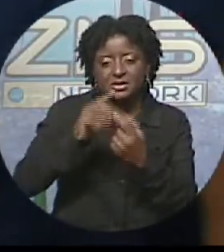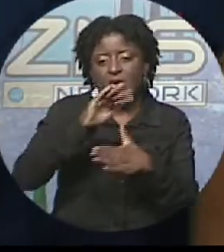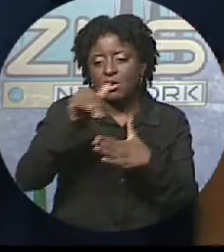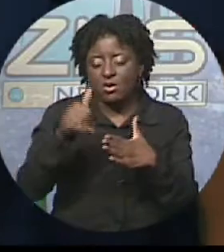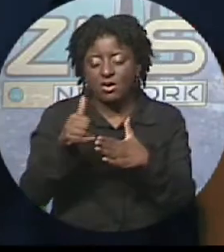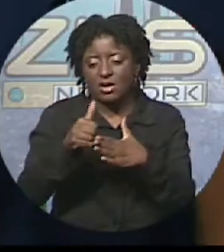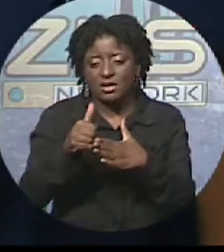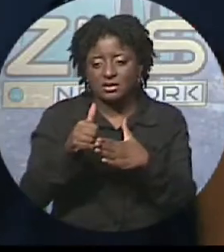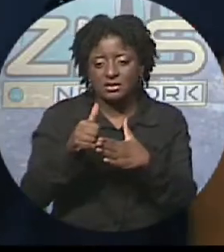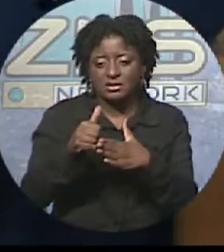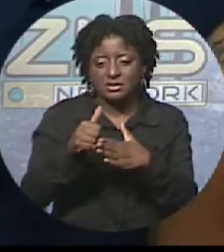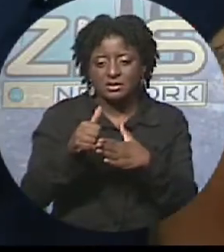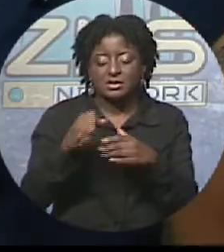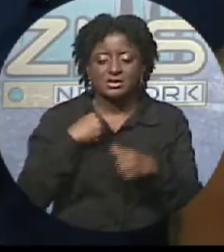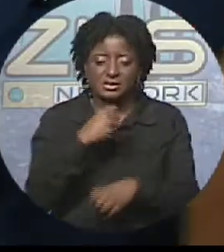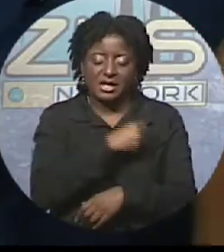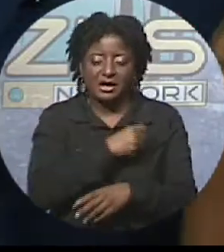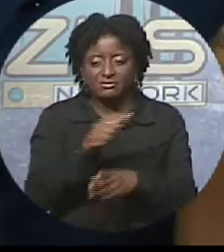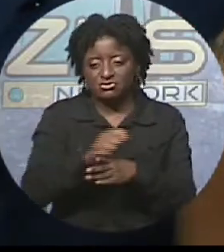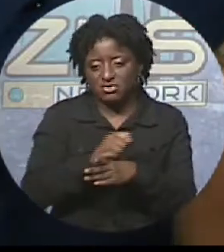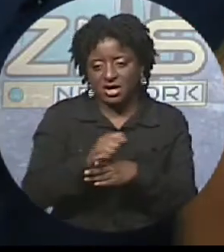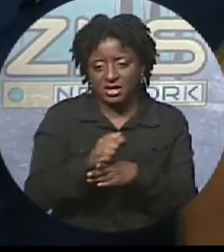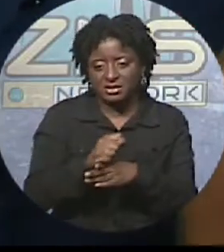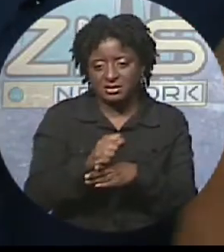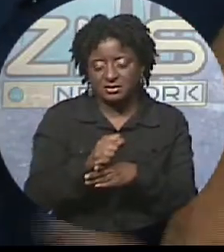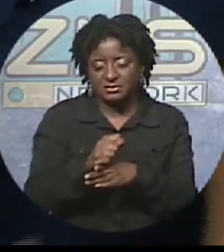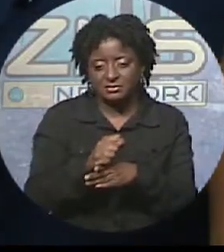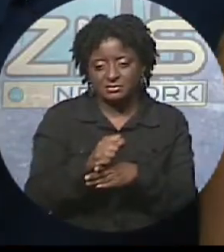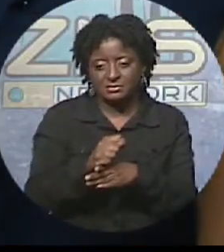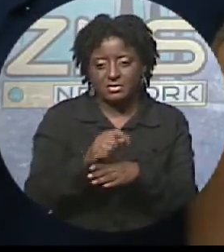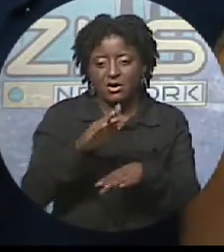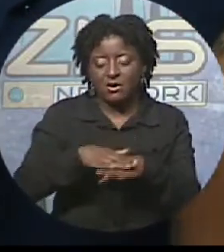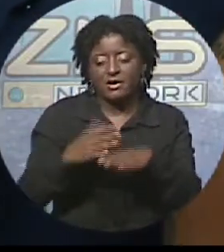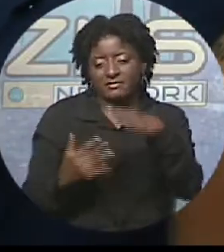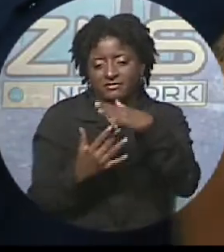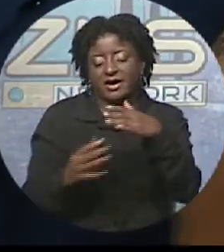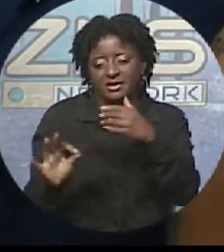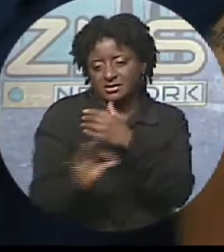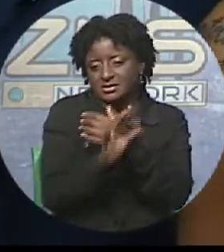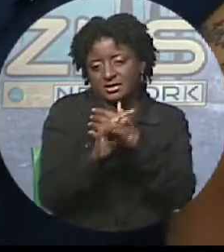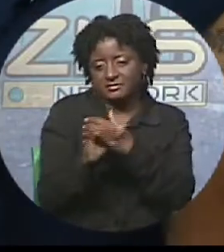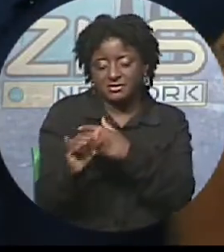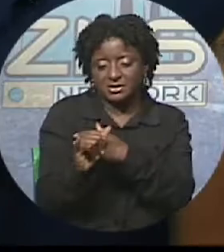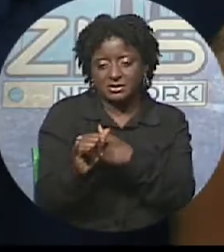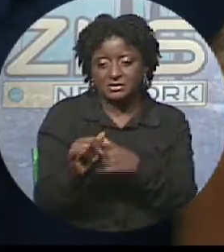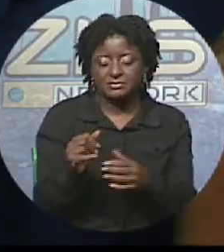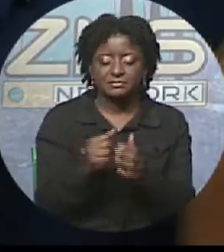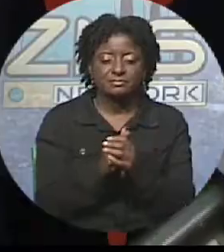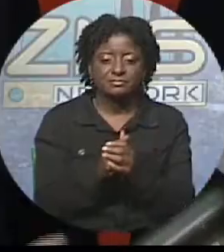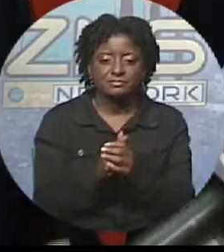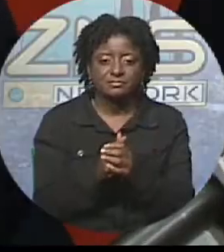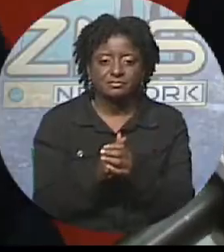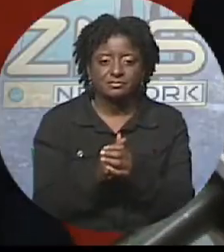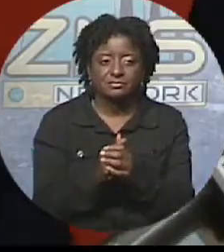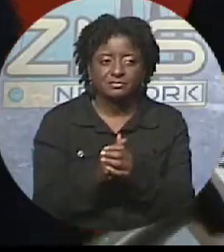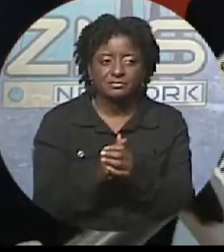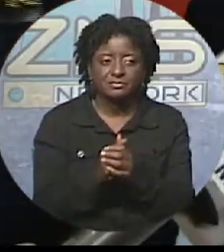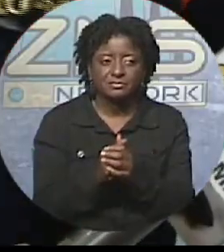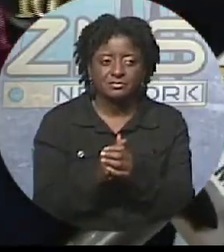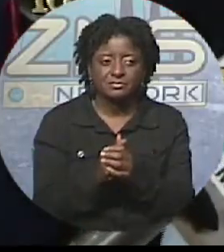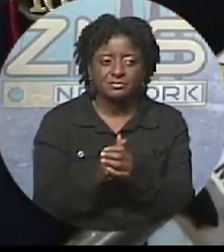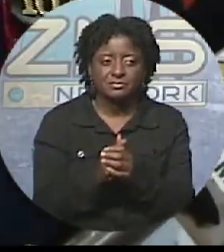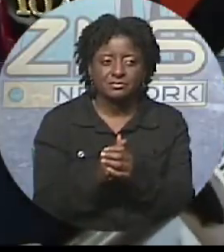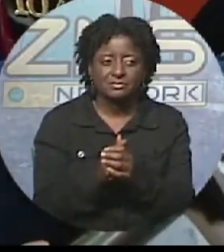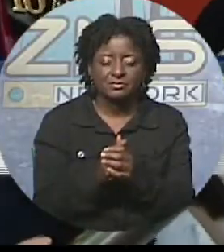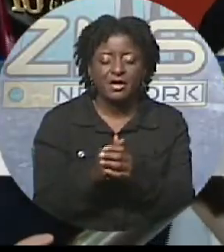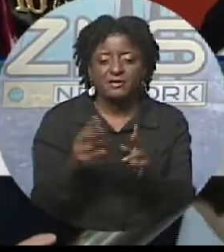trained and capable to handle it if a situation do arise where there is fire. It's important for me, especially